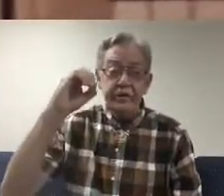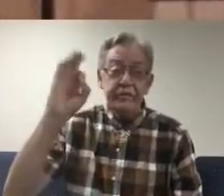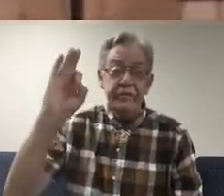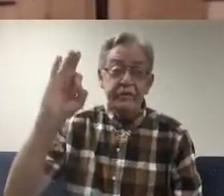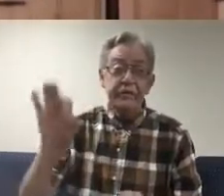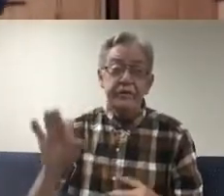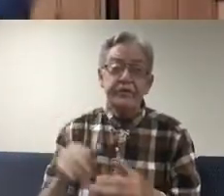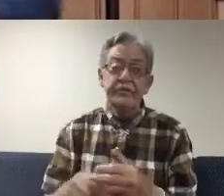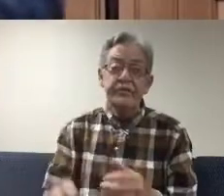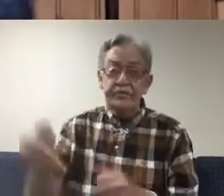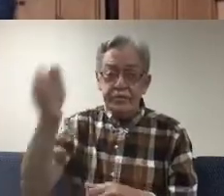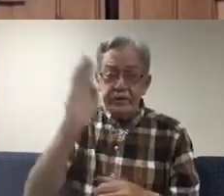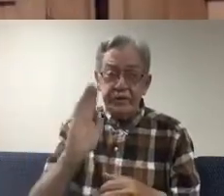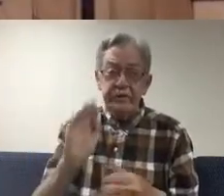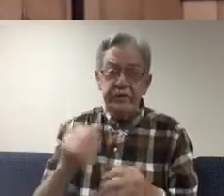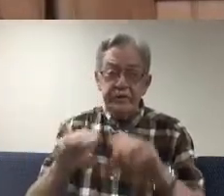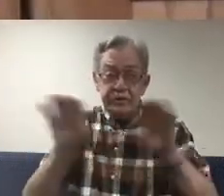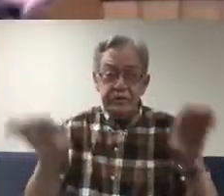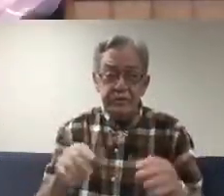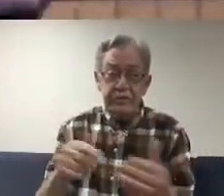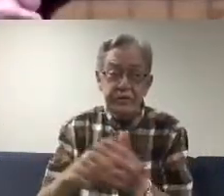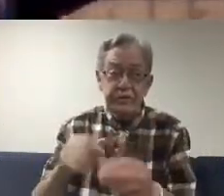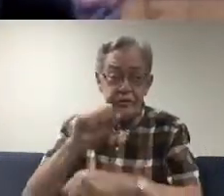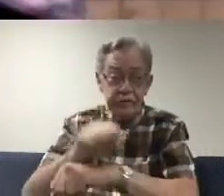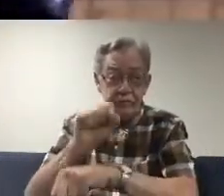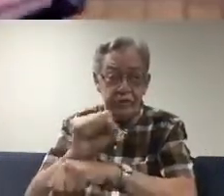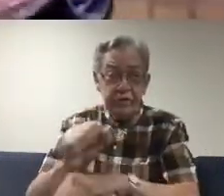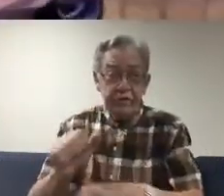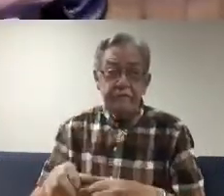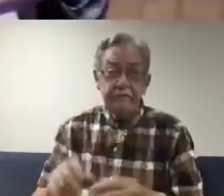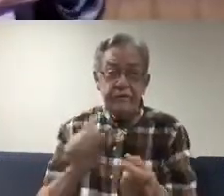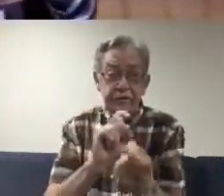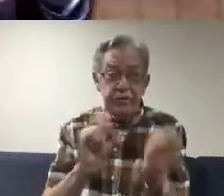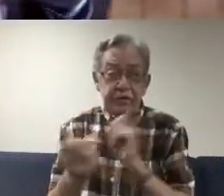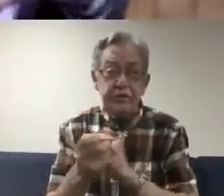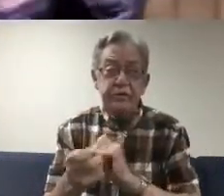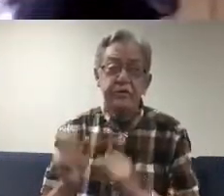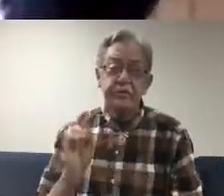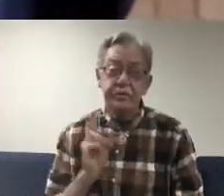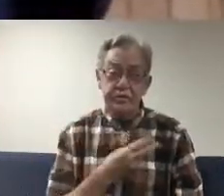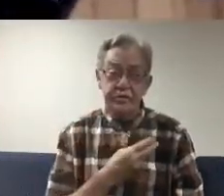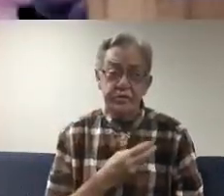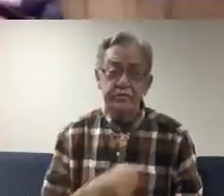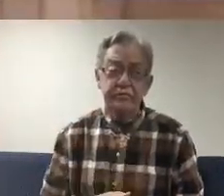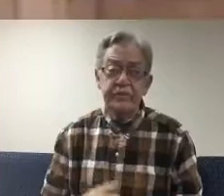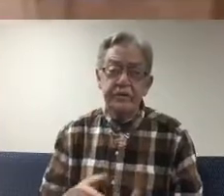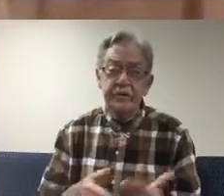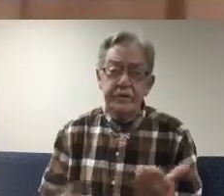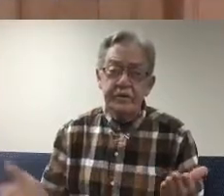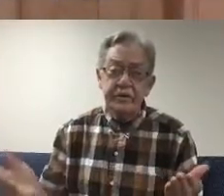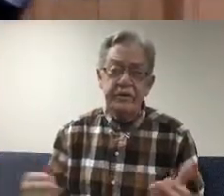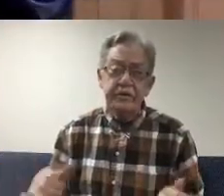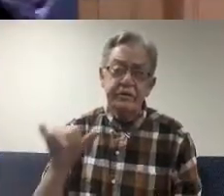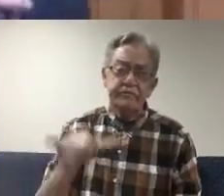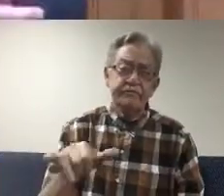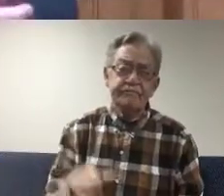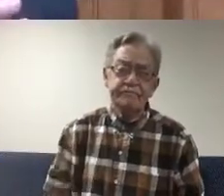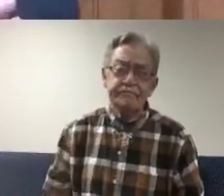culture and tell me you don't see it. A culture that lives in the passions of the flesh.